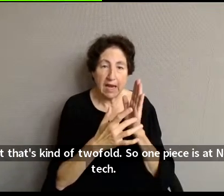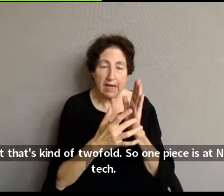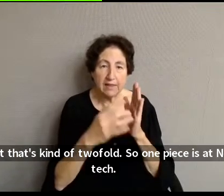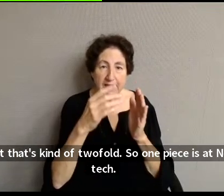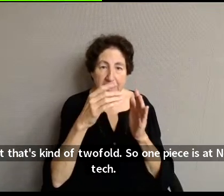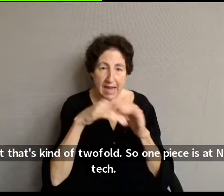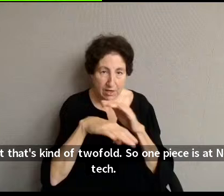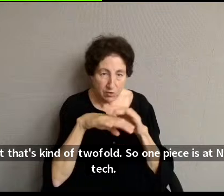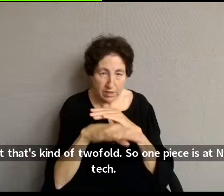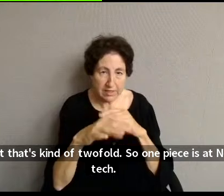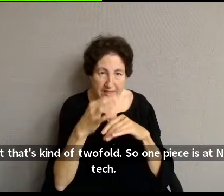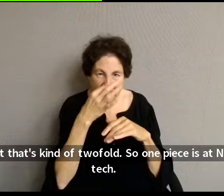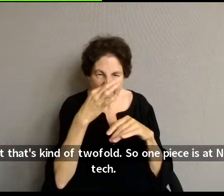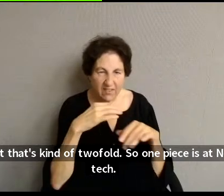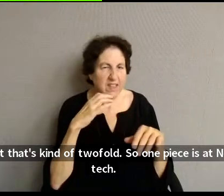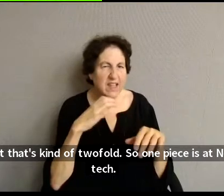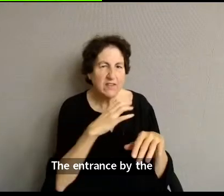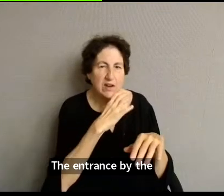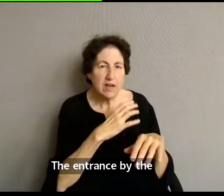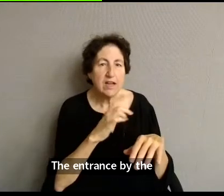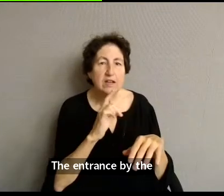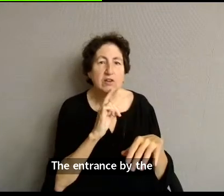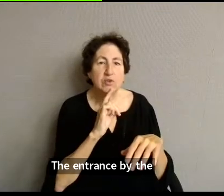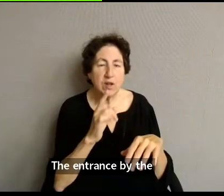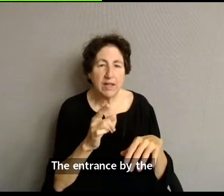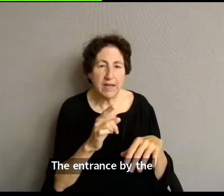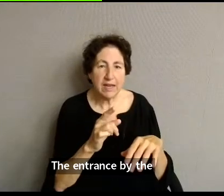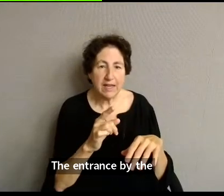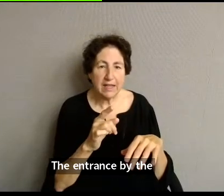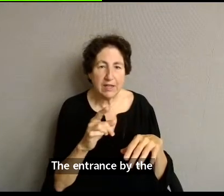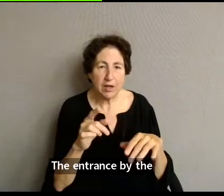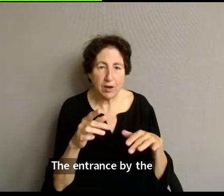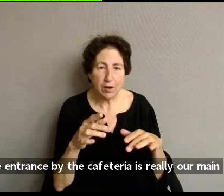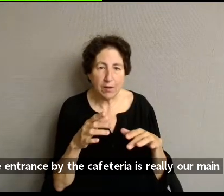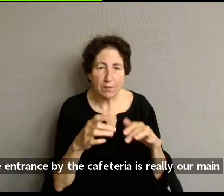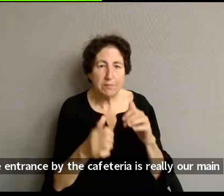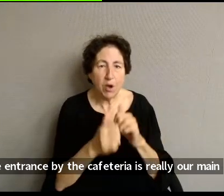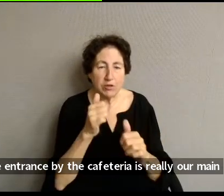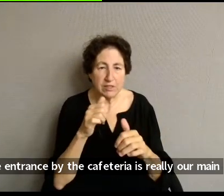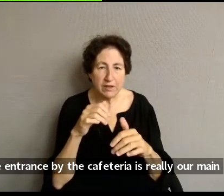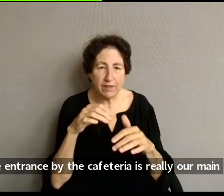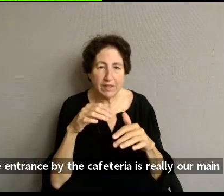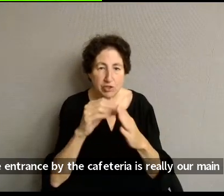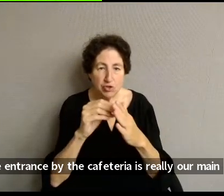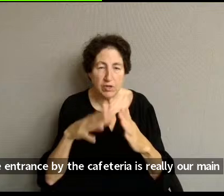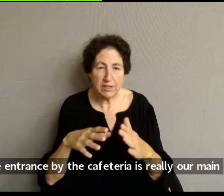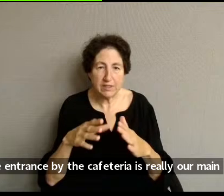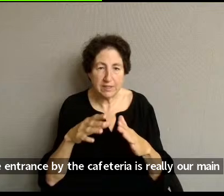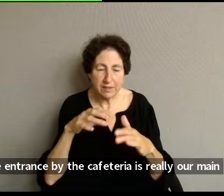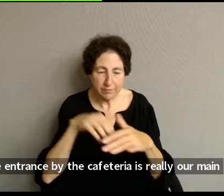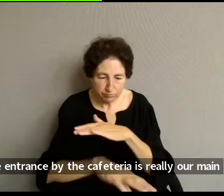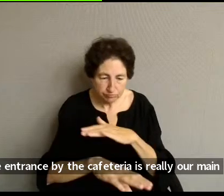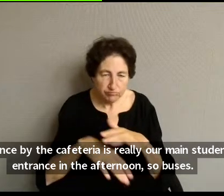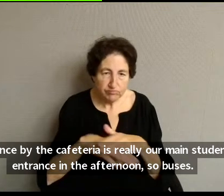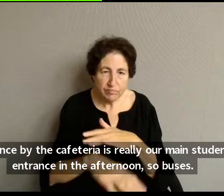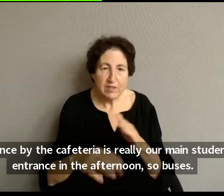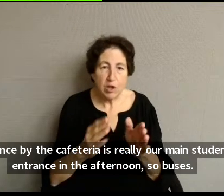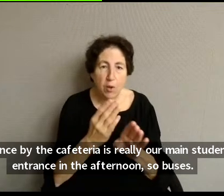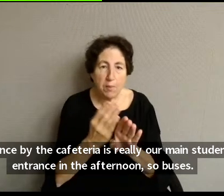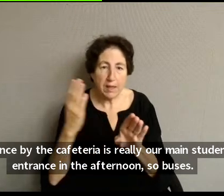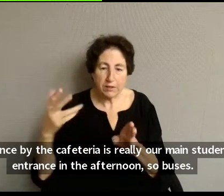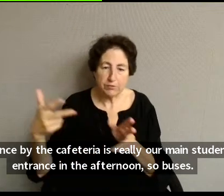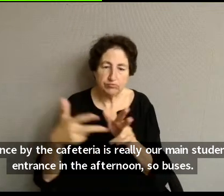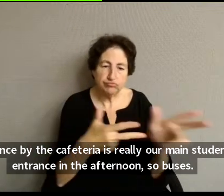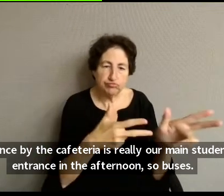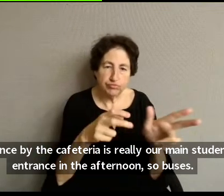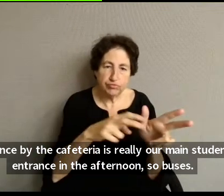by the cafeteria is really our main student entrance in the afternoon. So buses drop off at that entrance and students enter